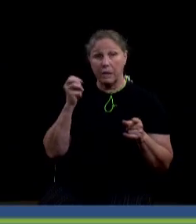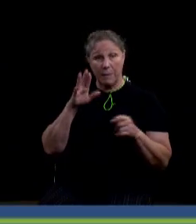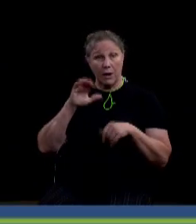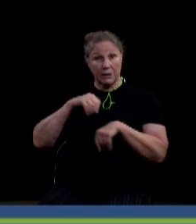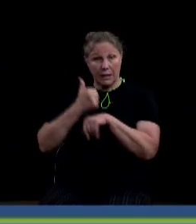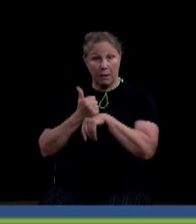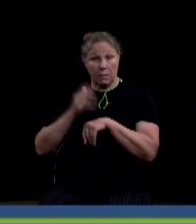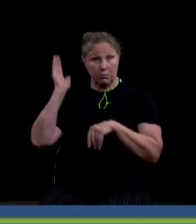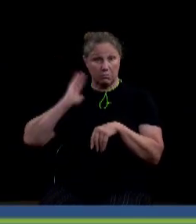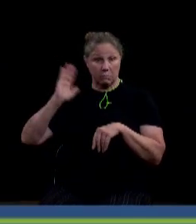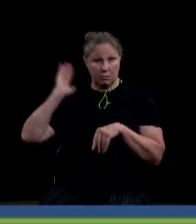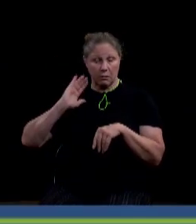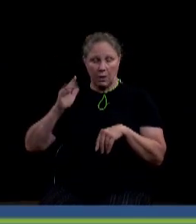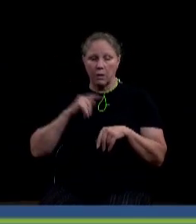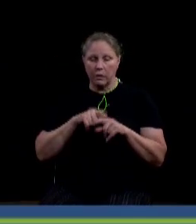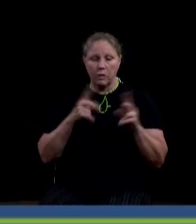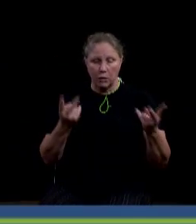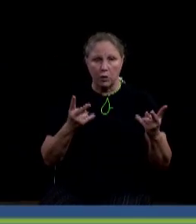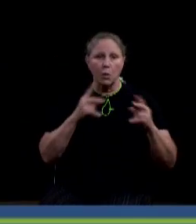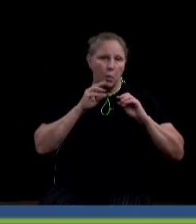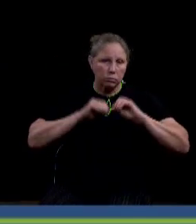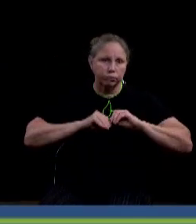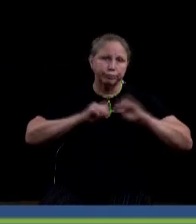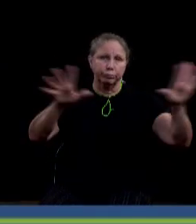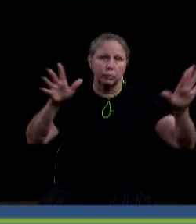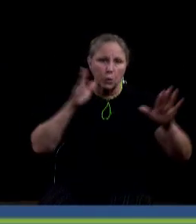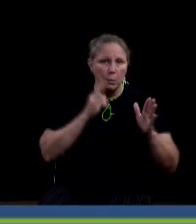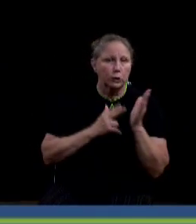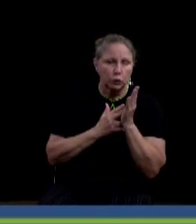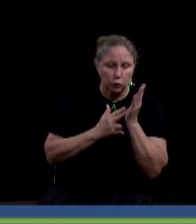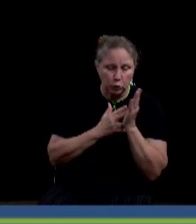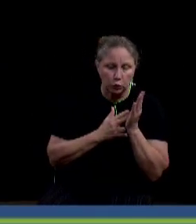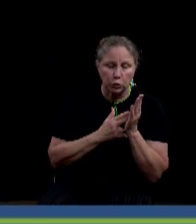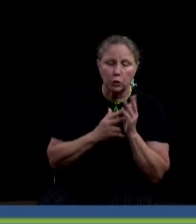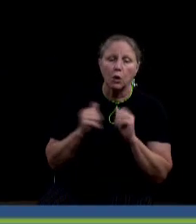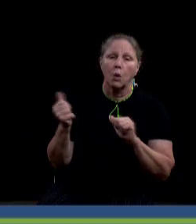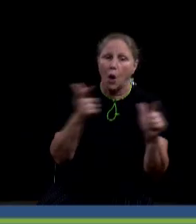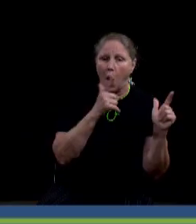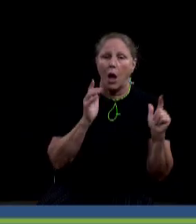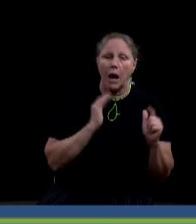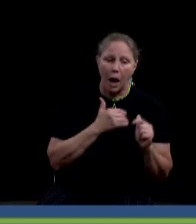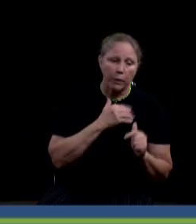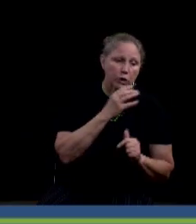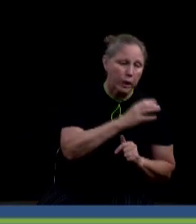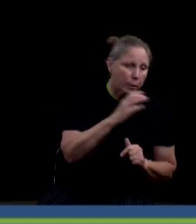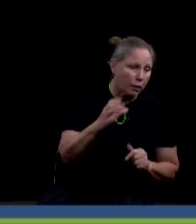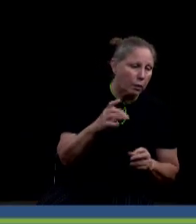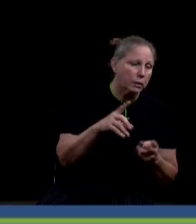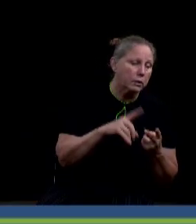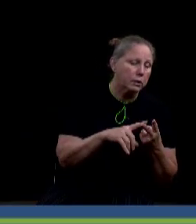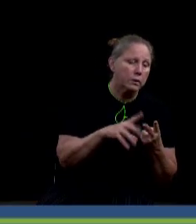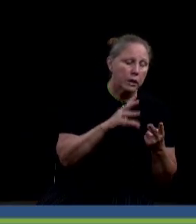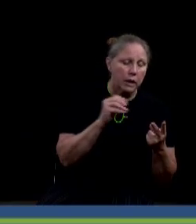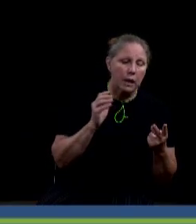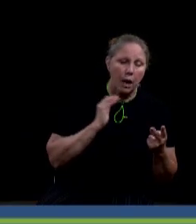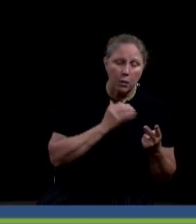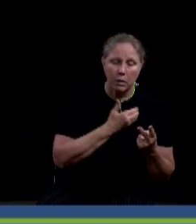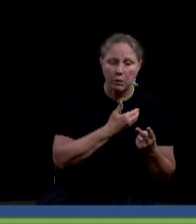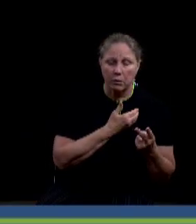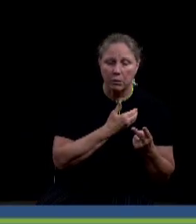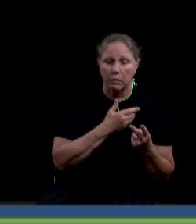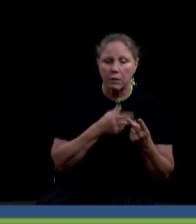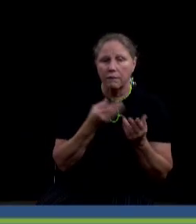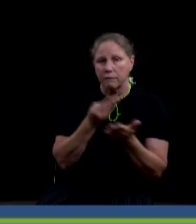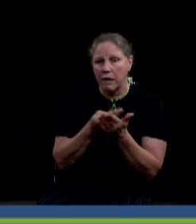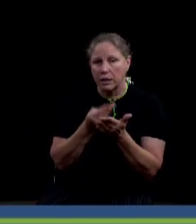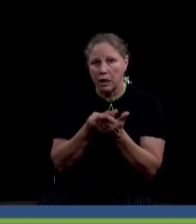is disseminated to our chambers of commerce and our financial institutions that could in